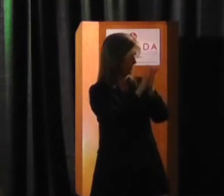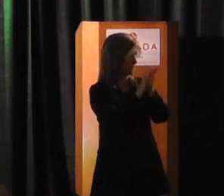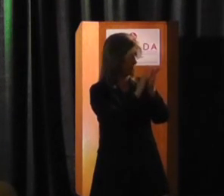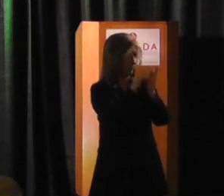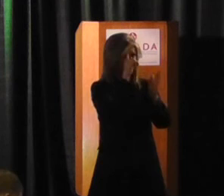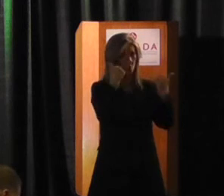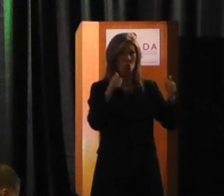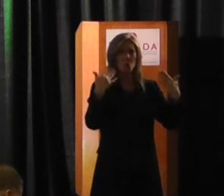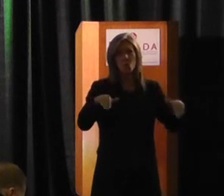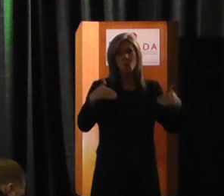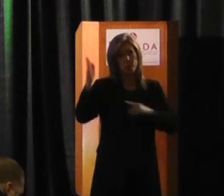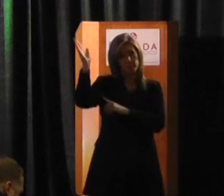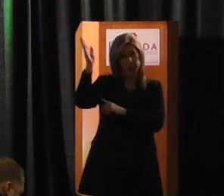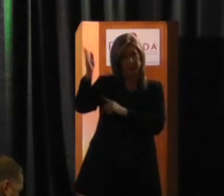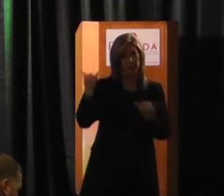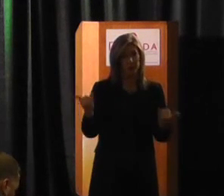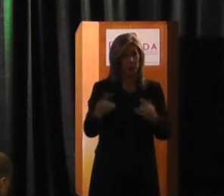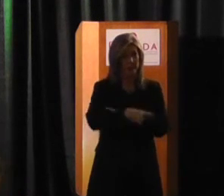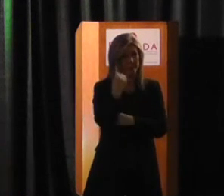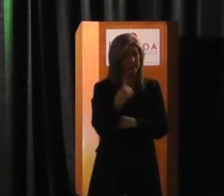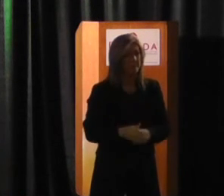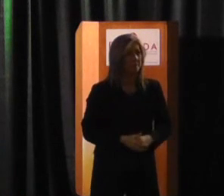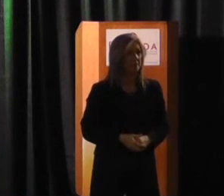fantastic presentations we had today.